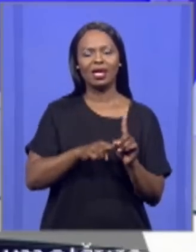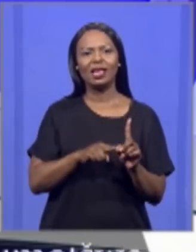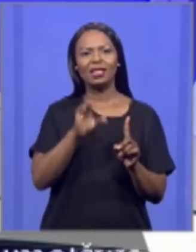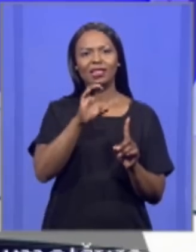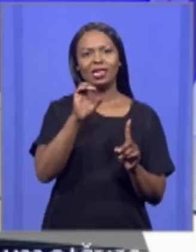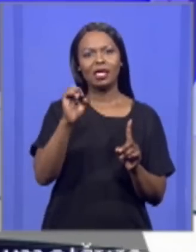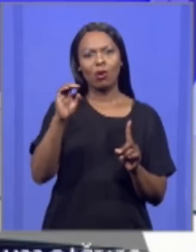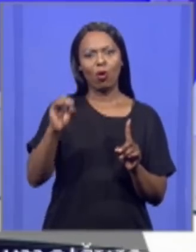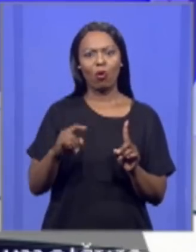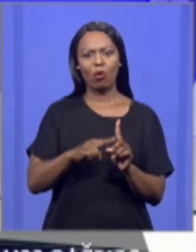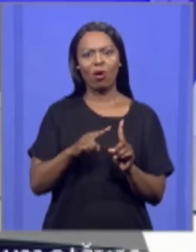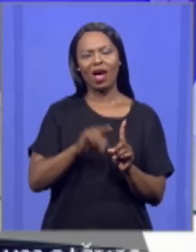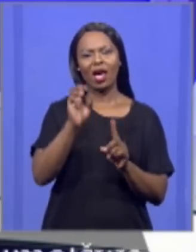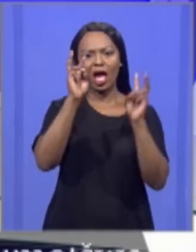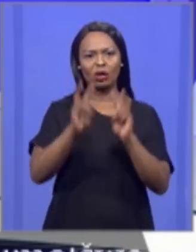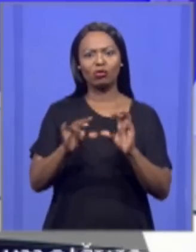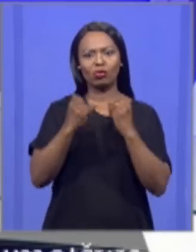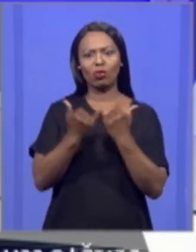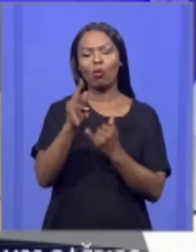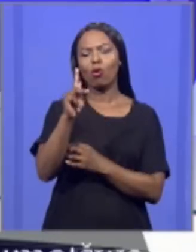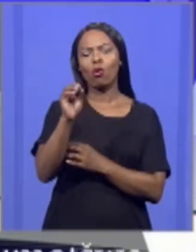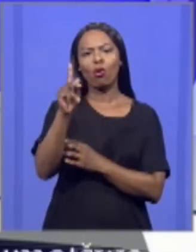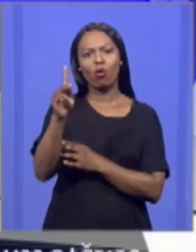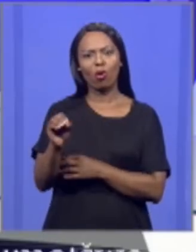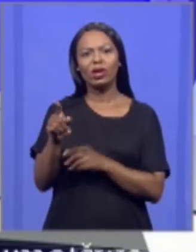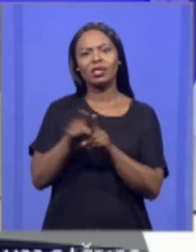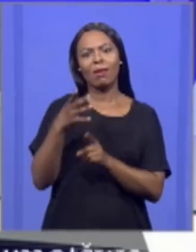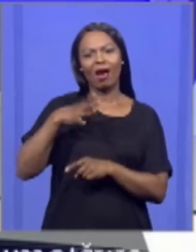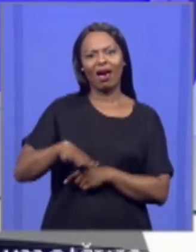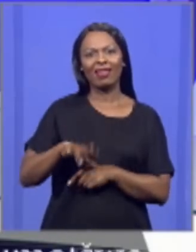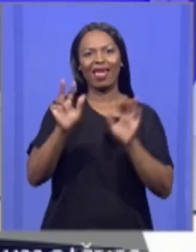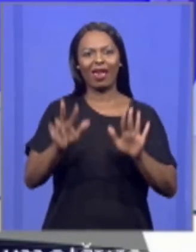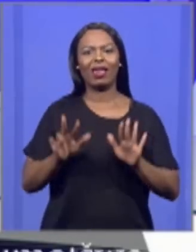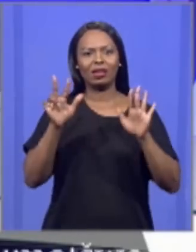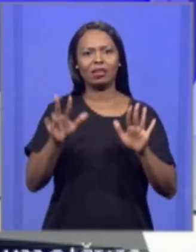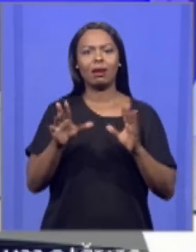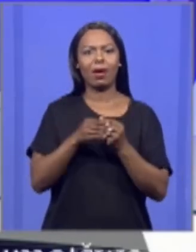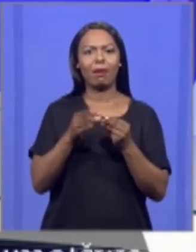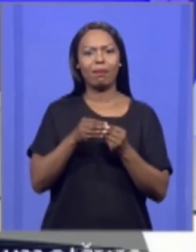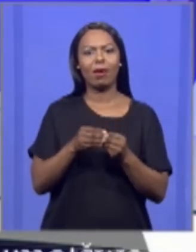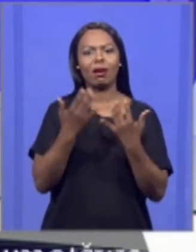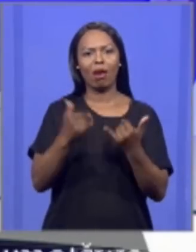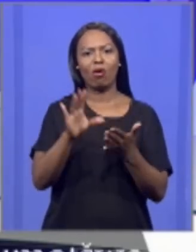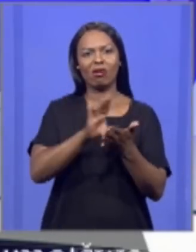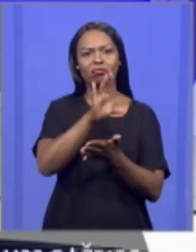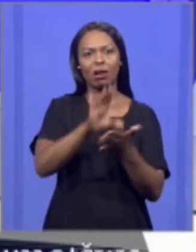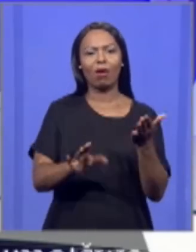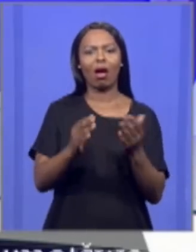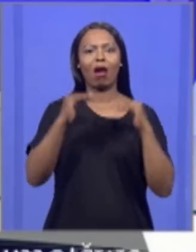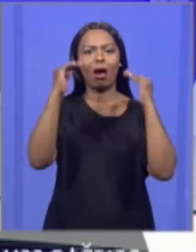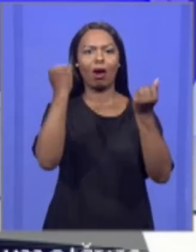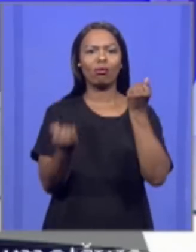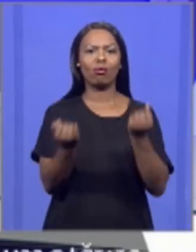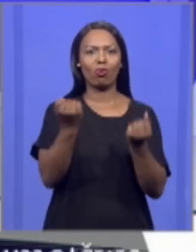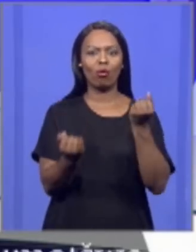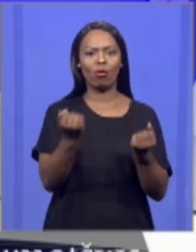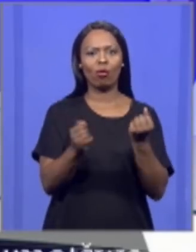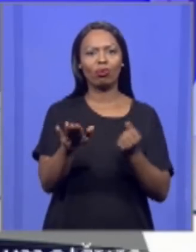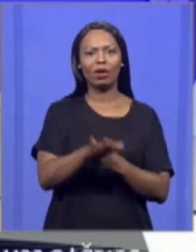wa Eskom Matshela Koko le ba bangwe ba lesomeseswai o phumutšwe ka kgorontsheko e ikgethilego